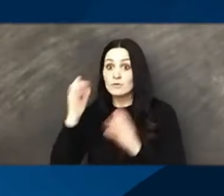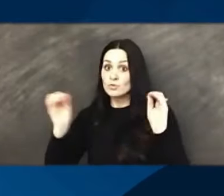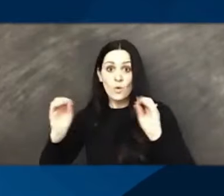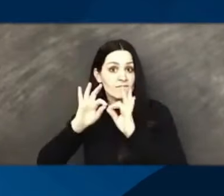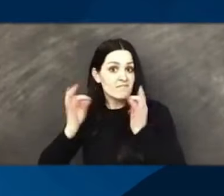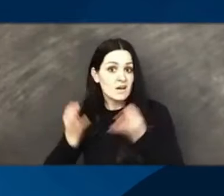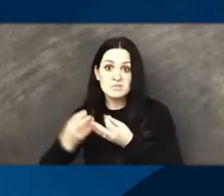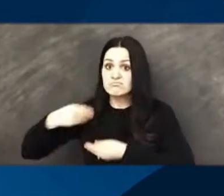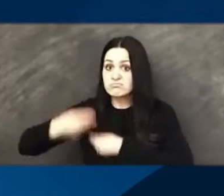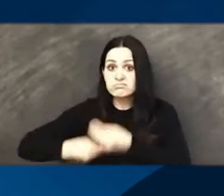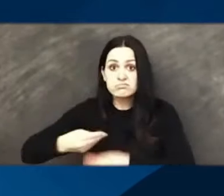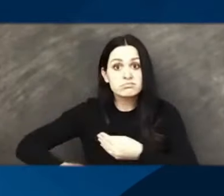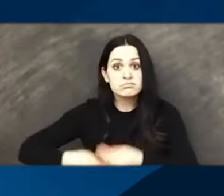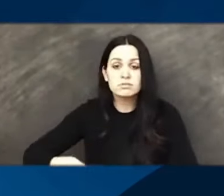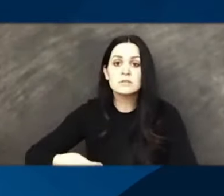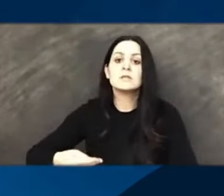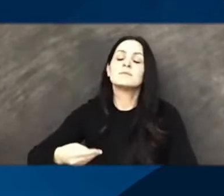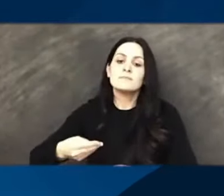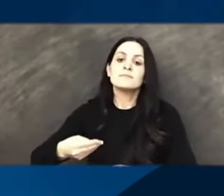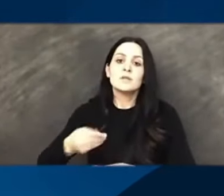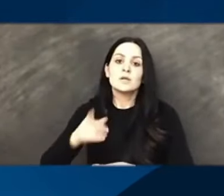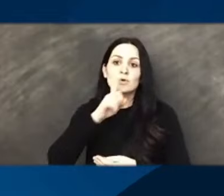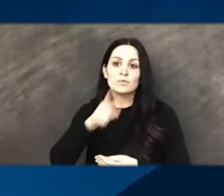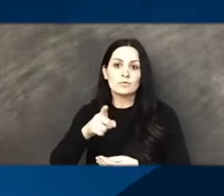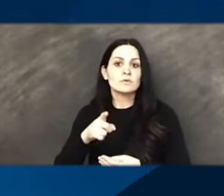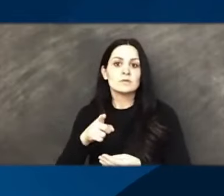of falls in line with Dr. Bisognano's